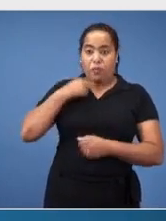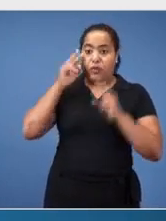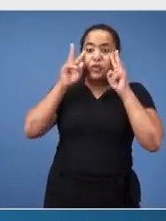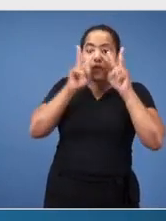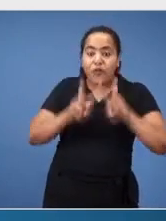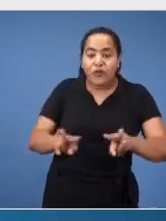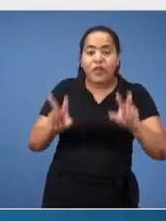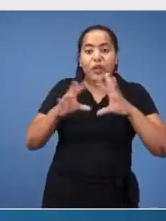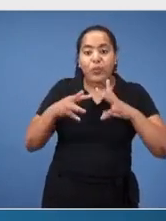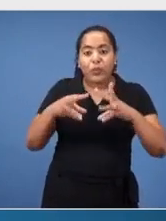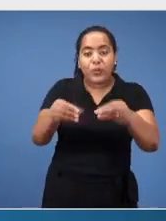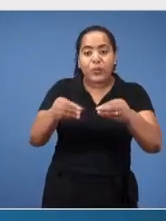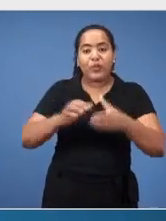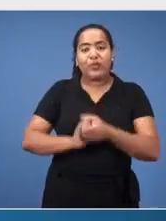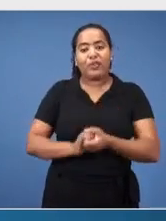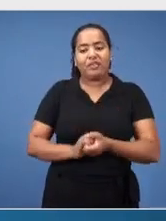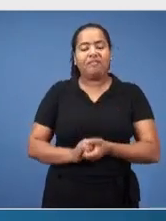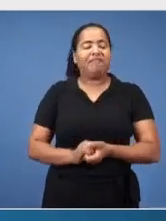I have to...